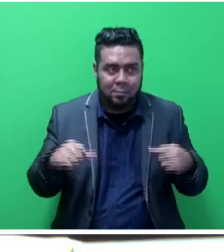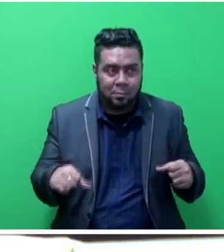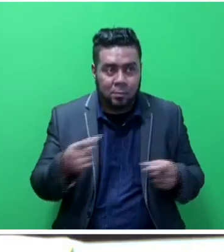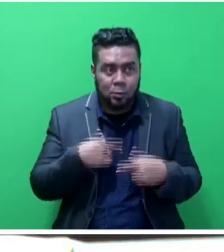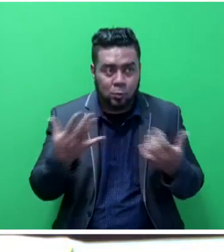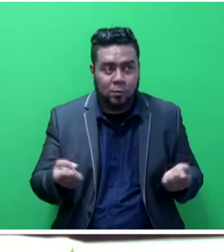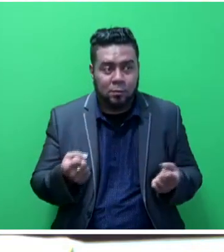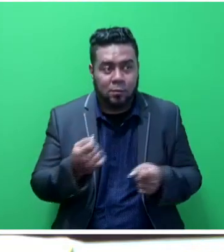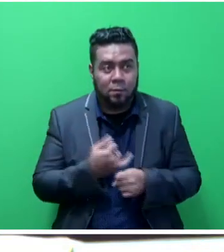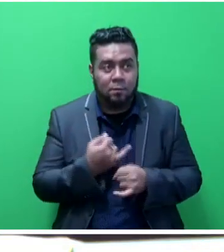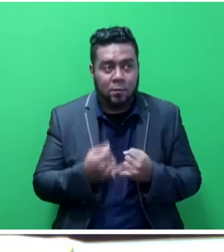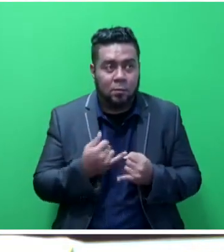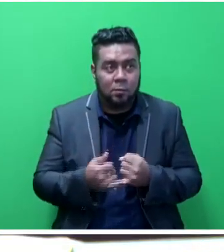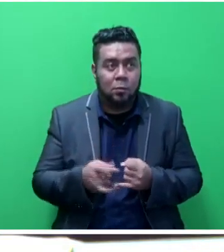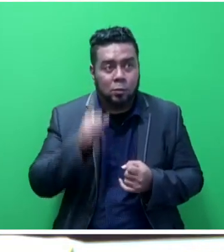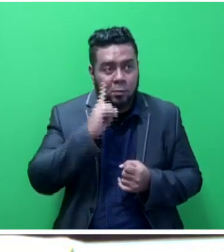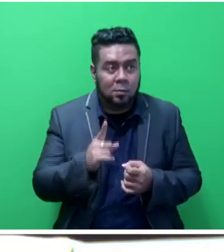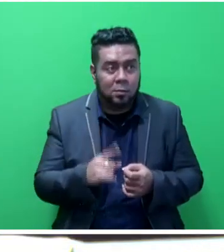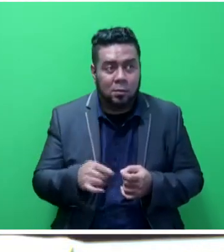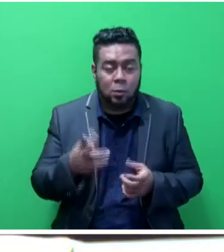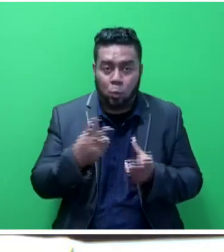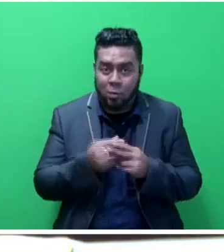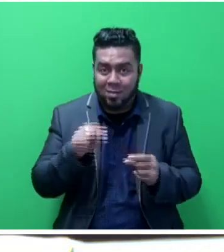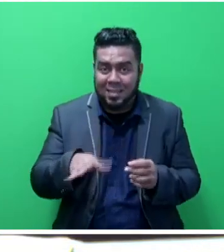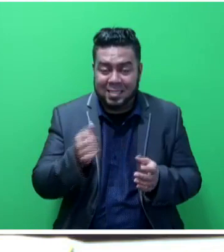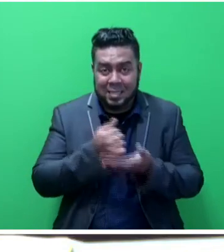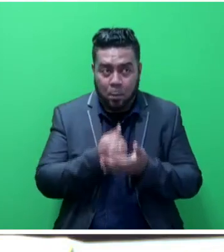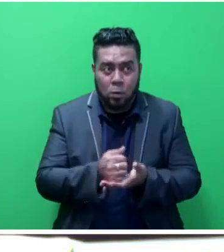see that with this support,